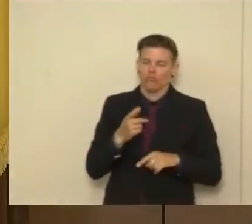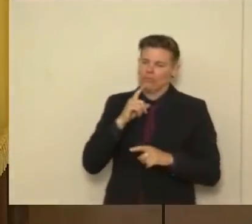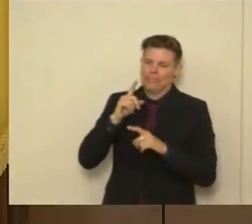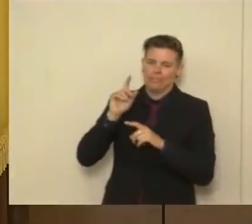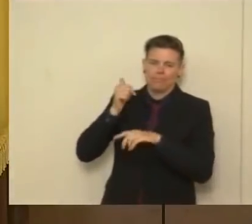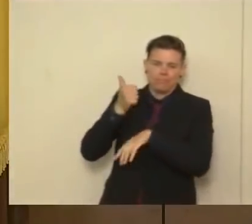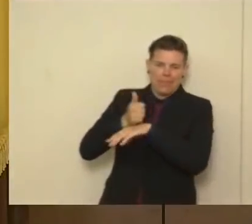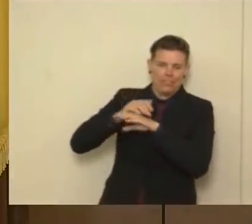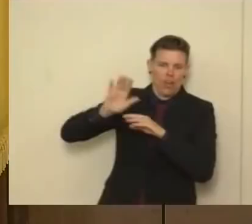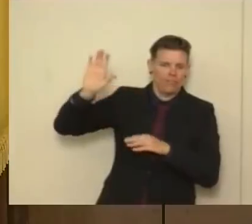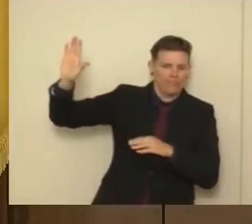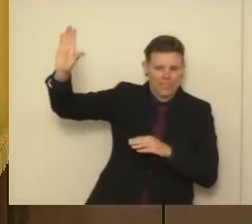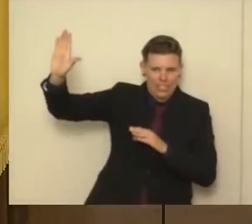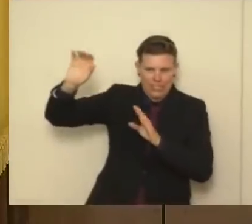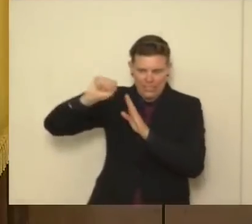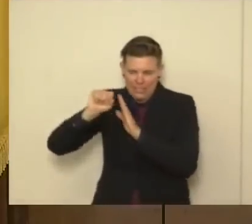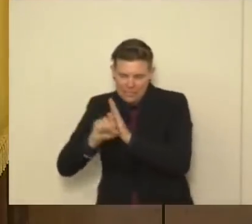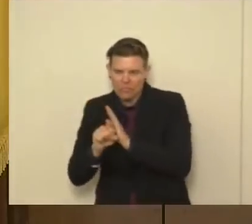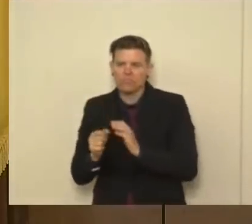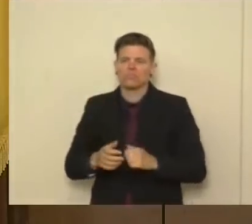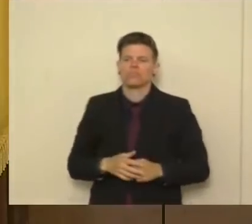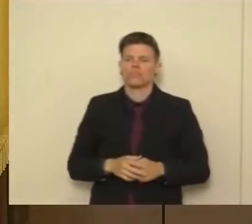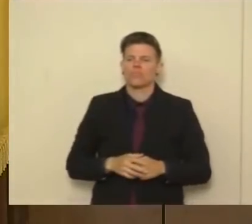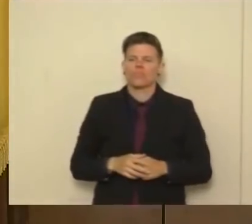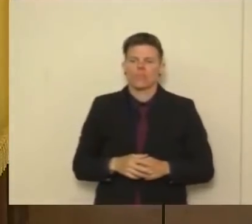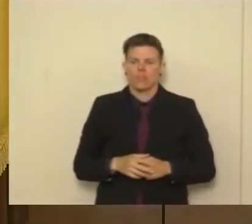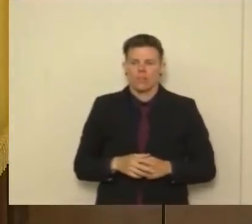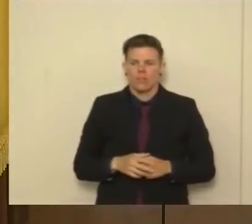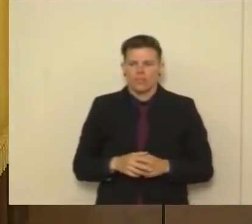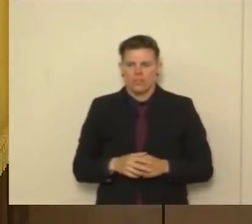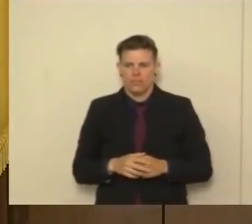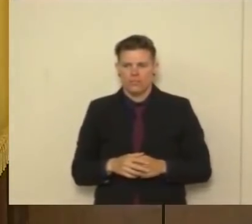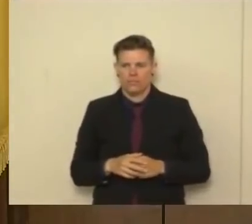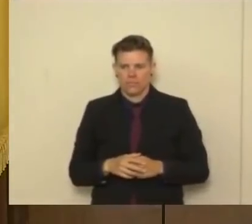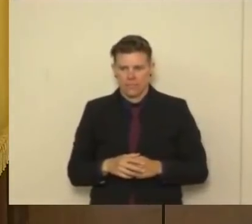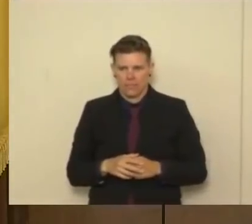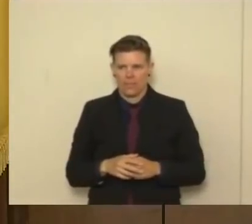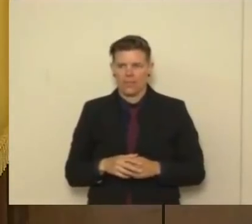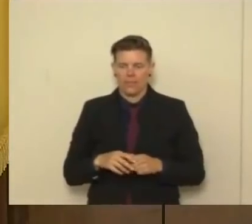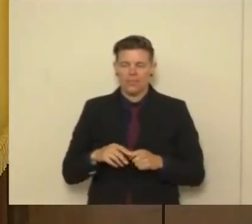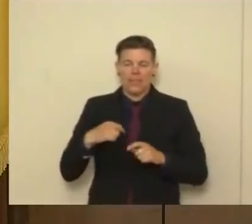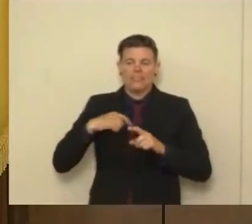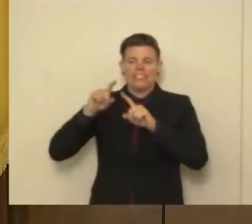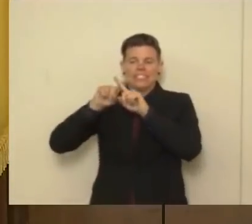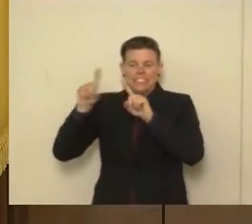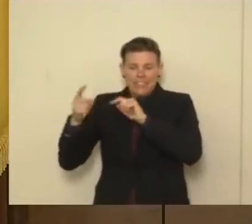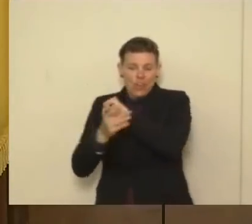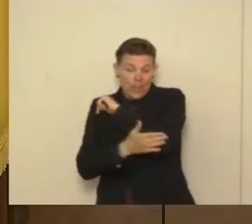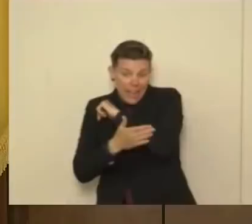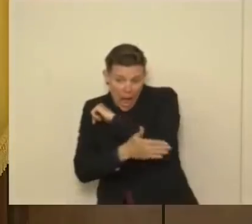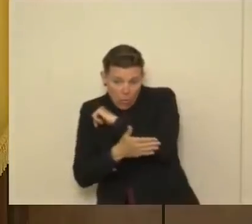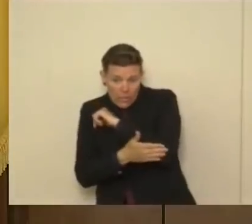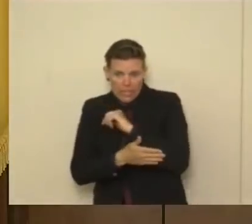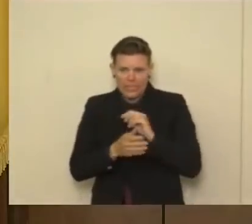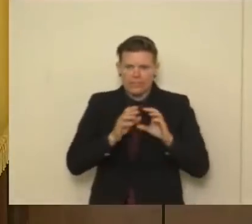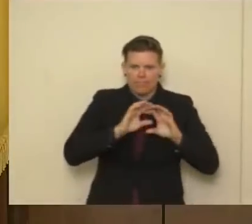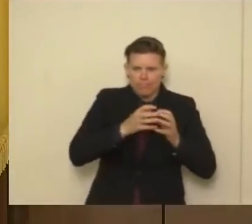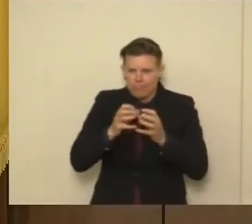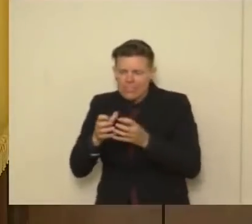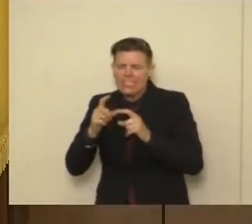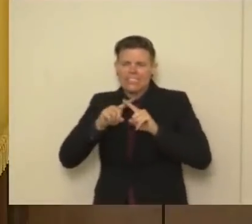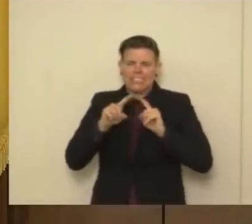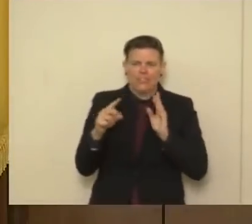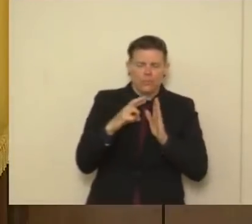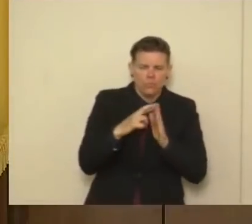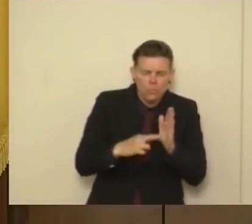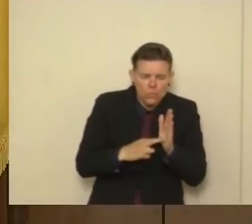California. And so you have different ordinances, different requirements, different opening policies. I will say